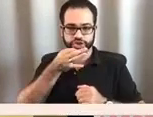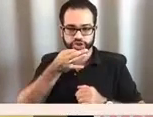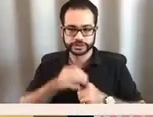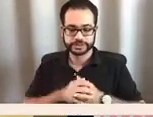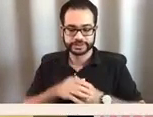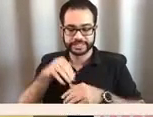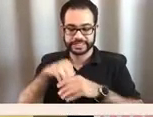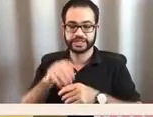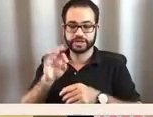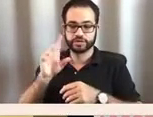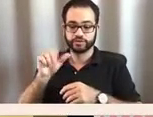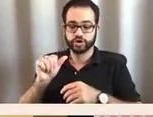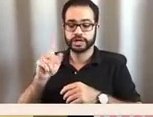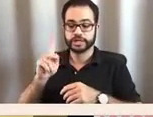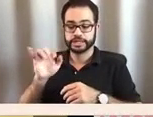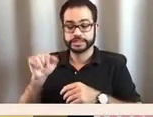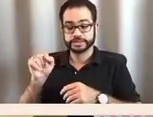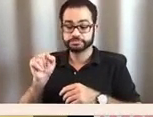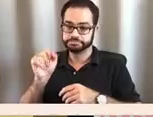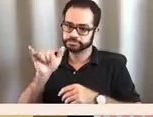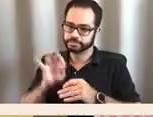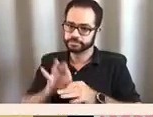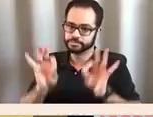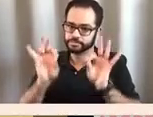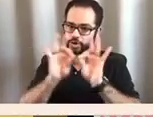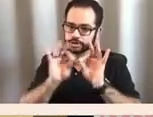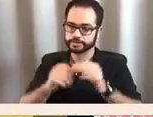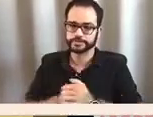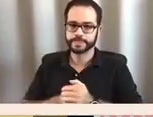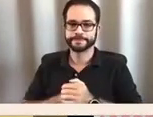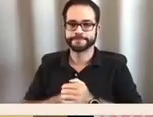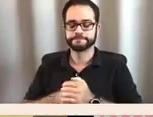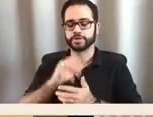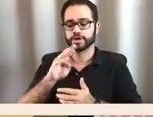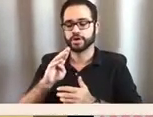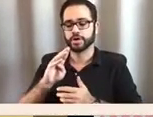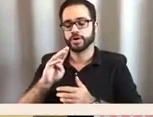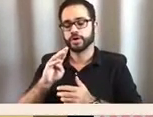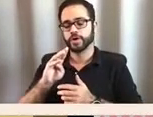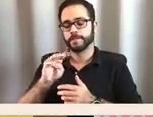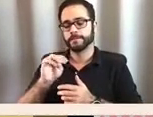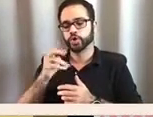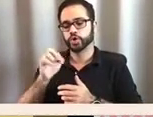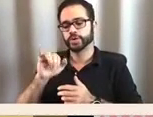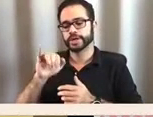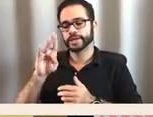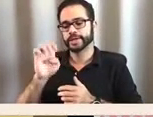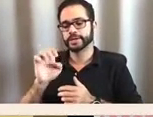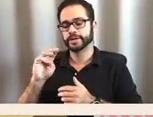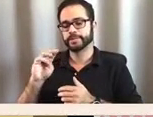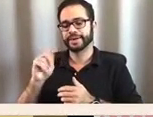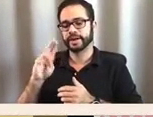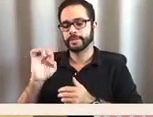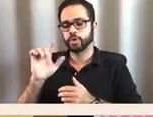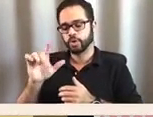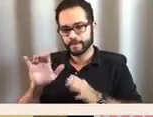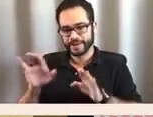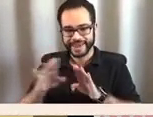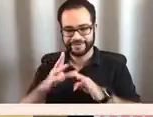the Keys, that would be important. Marine mammal behavior and training,